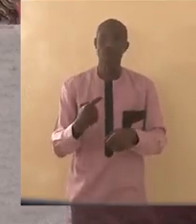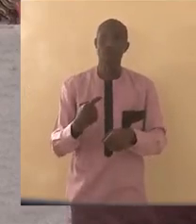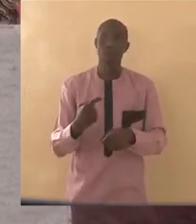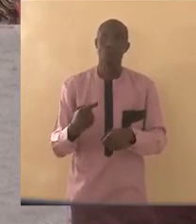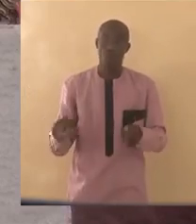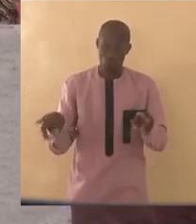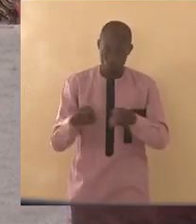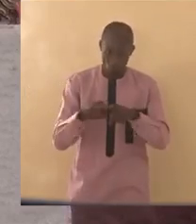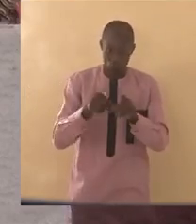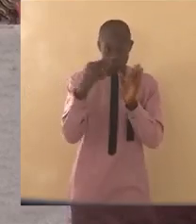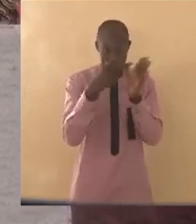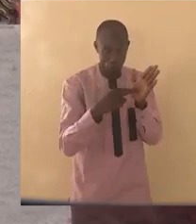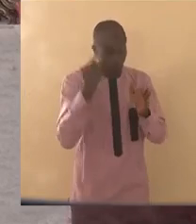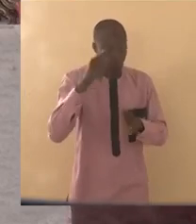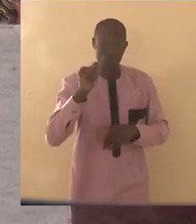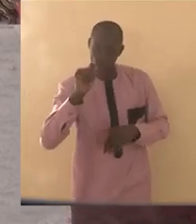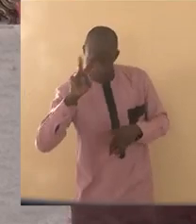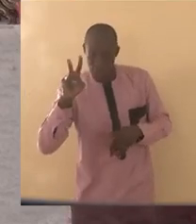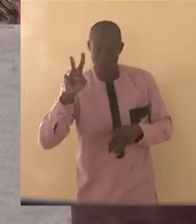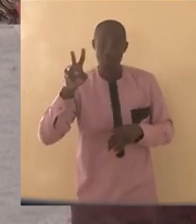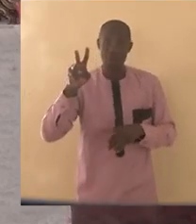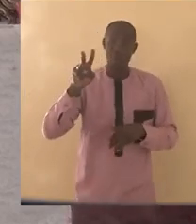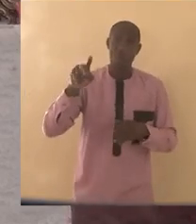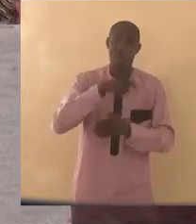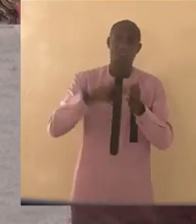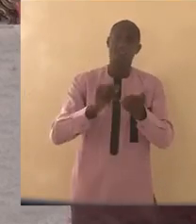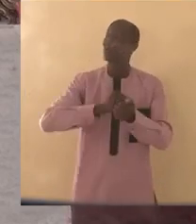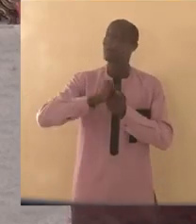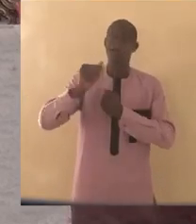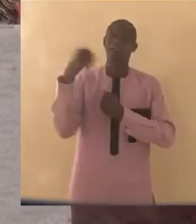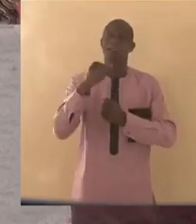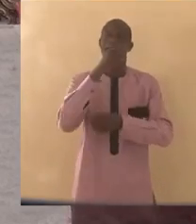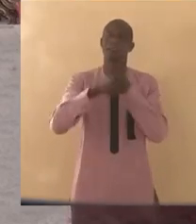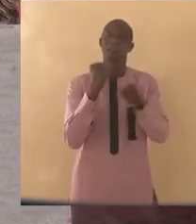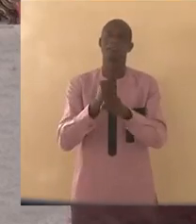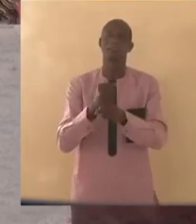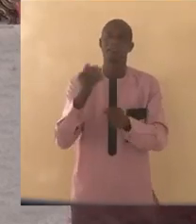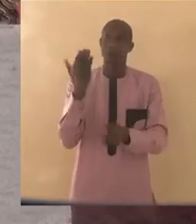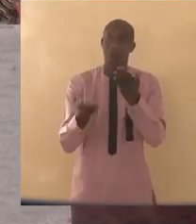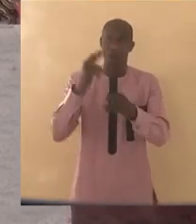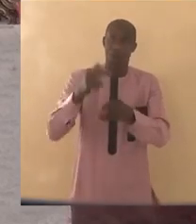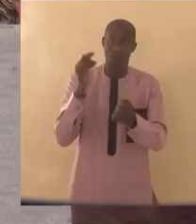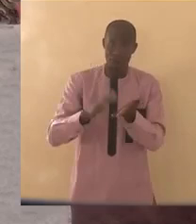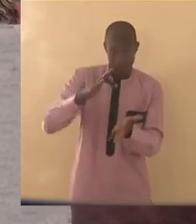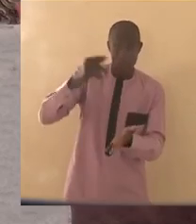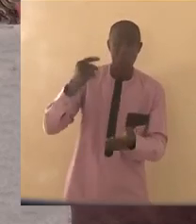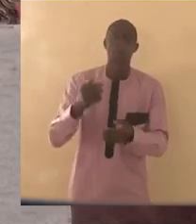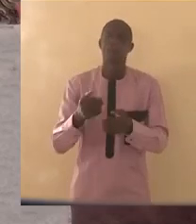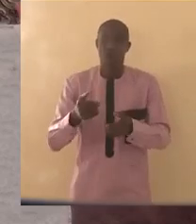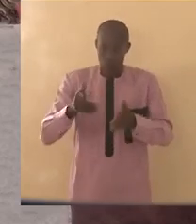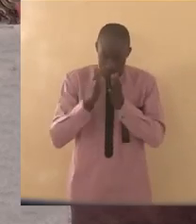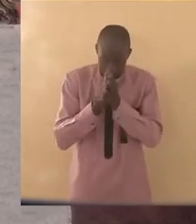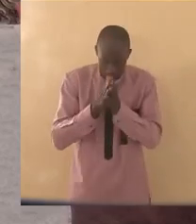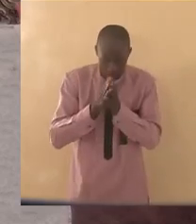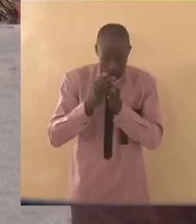also recording them for TV and broadcasting them these last 10 years. May your name be praised forever. Amen. We pray for